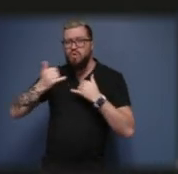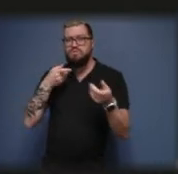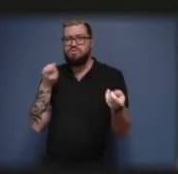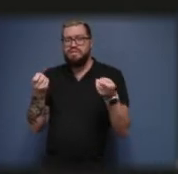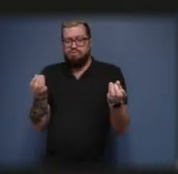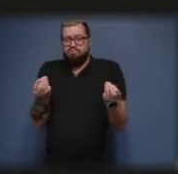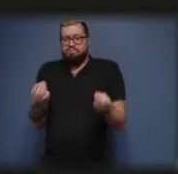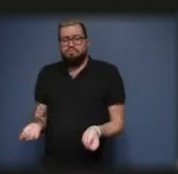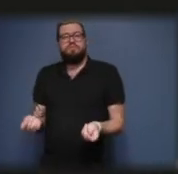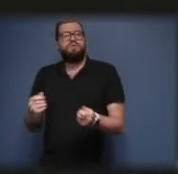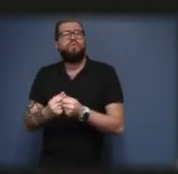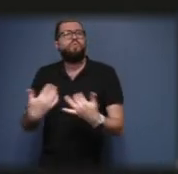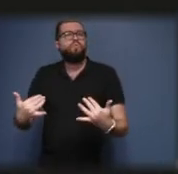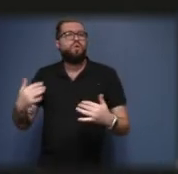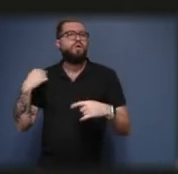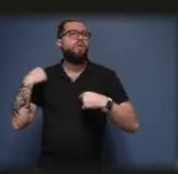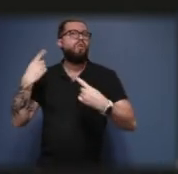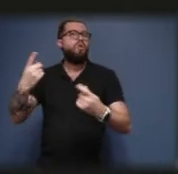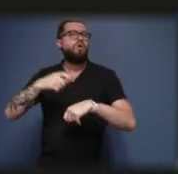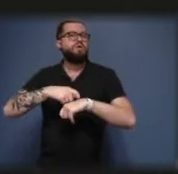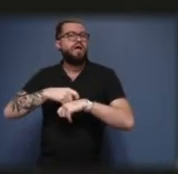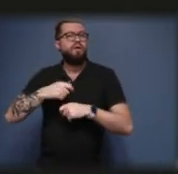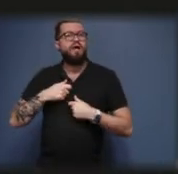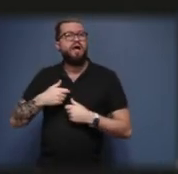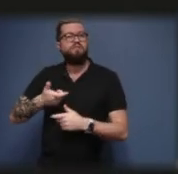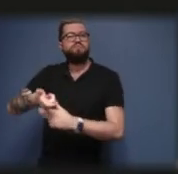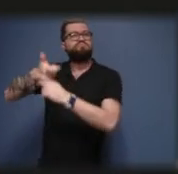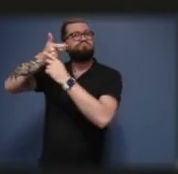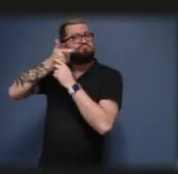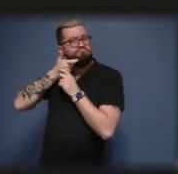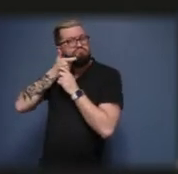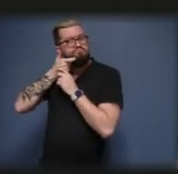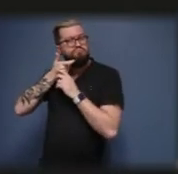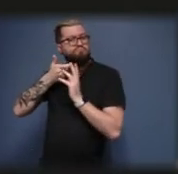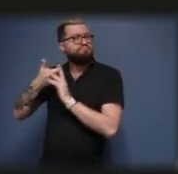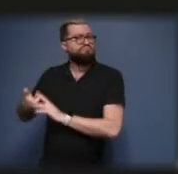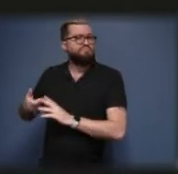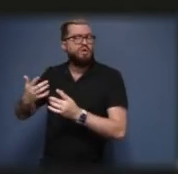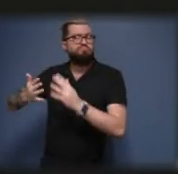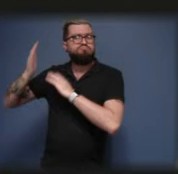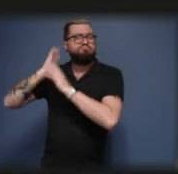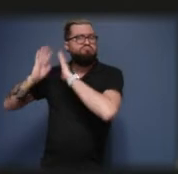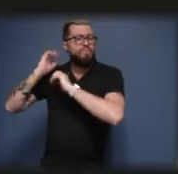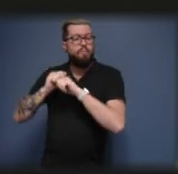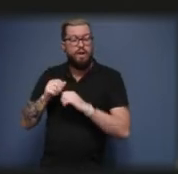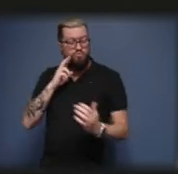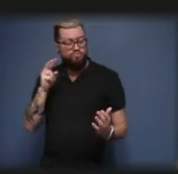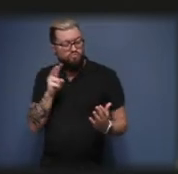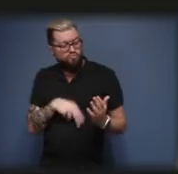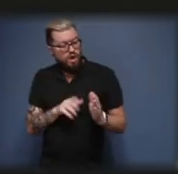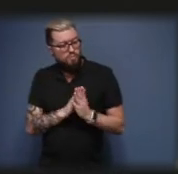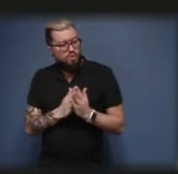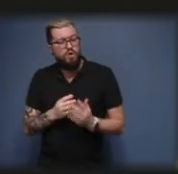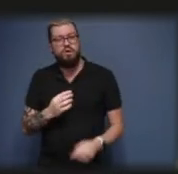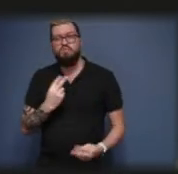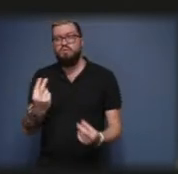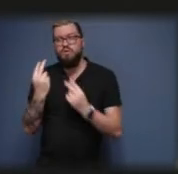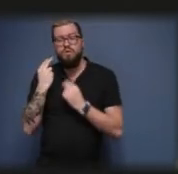And it's been a long time since I wore the headset, but when I started to read that book, the memories started flooding